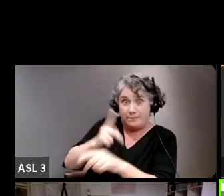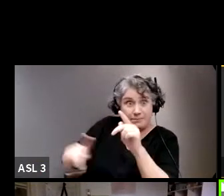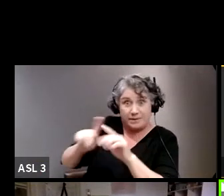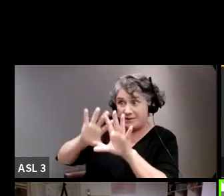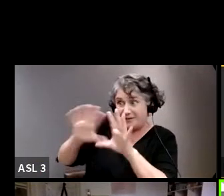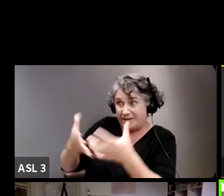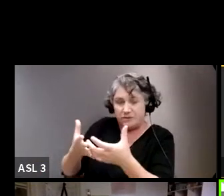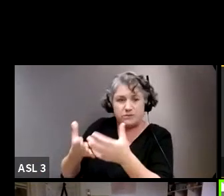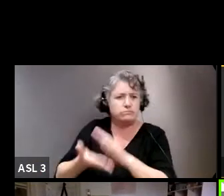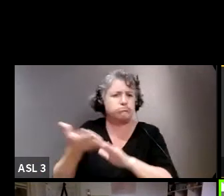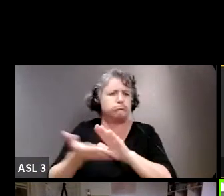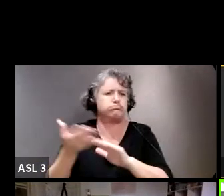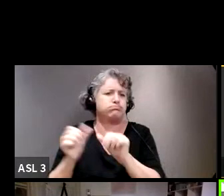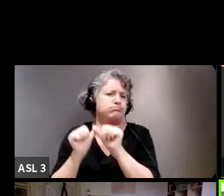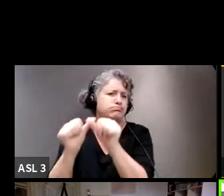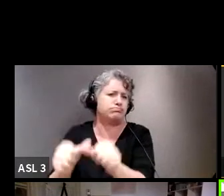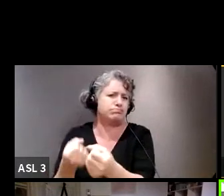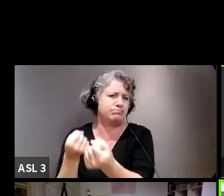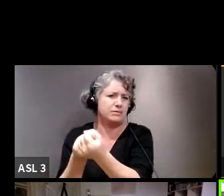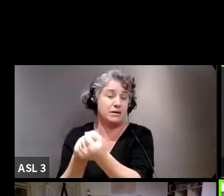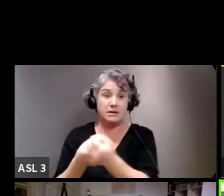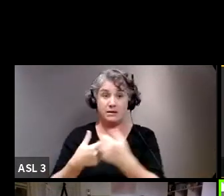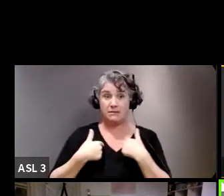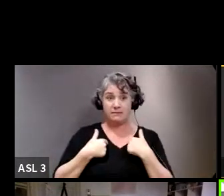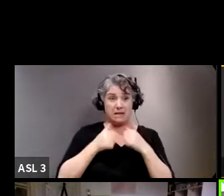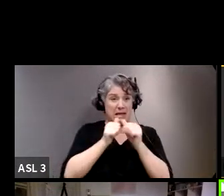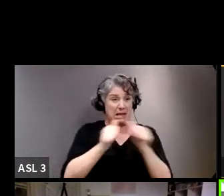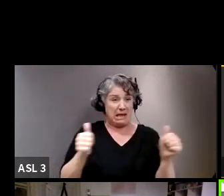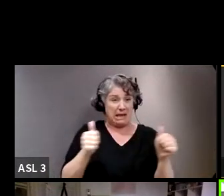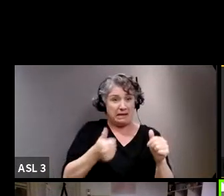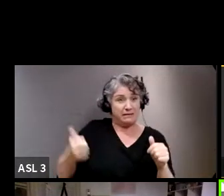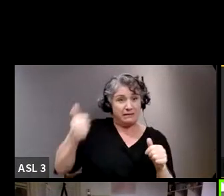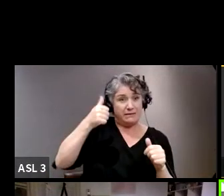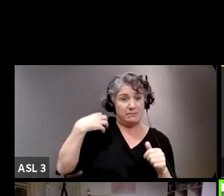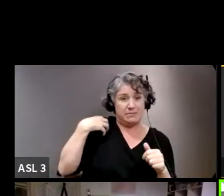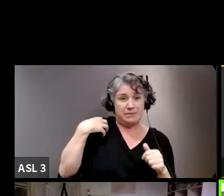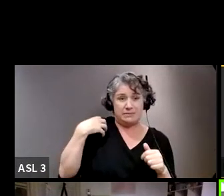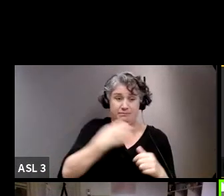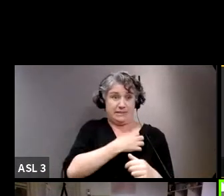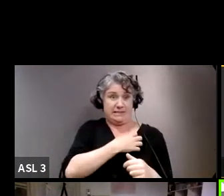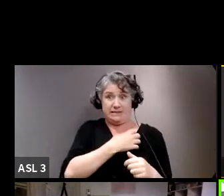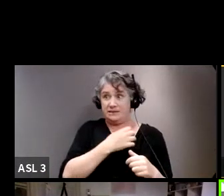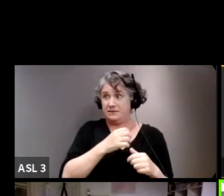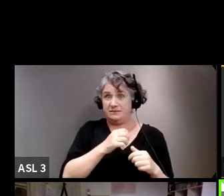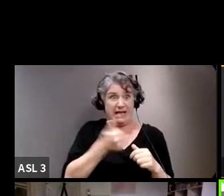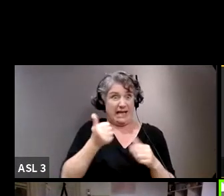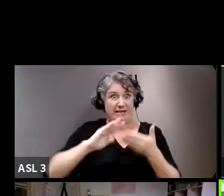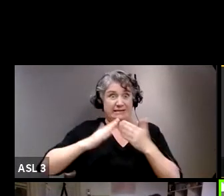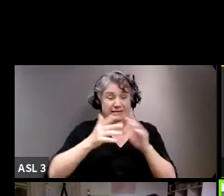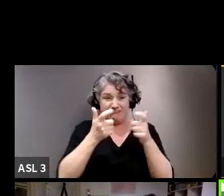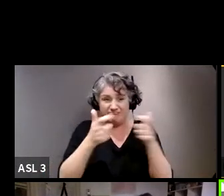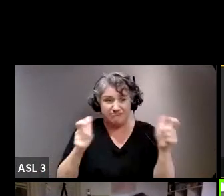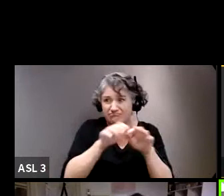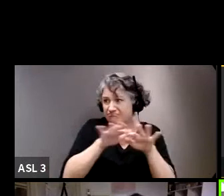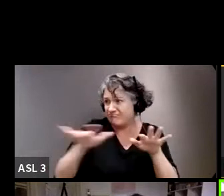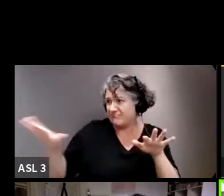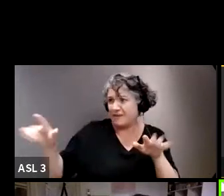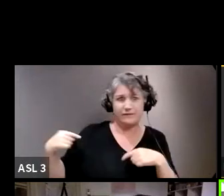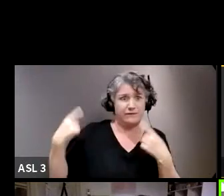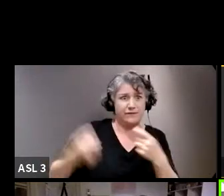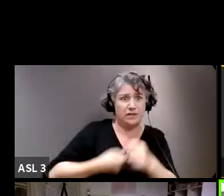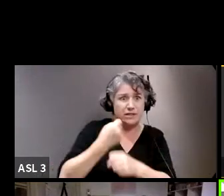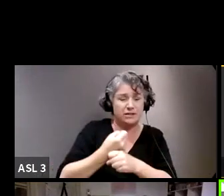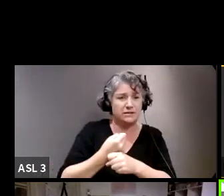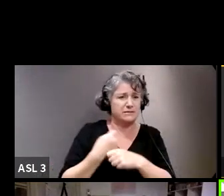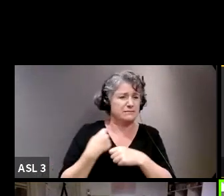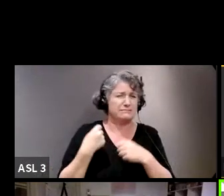i and every other police chief of any major jurisdiction have been on record for years saying that we should never have taken on the vast majority of the mental